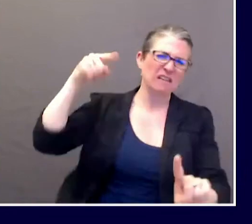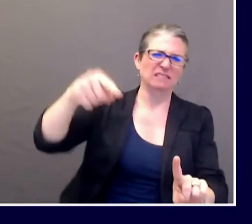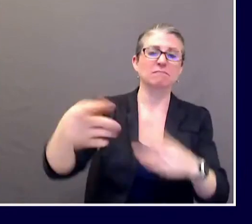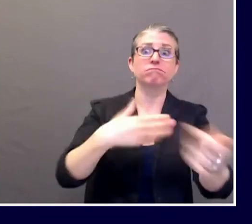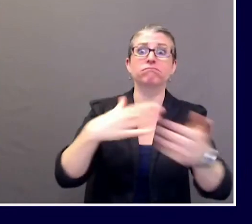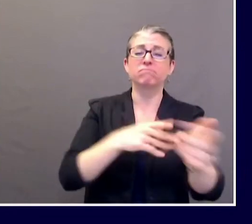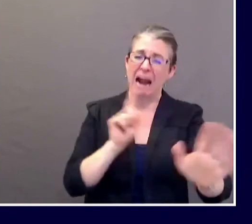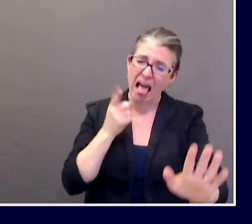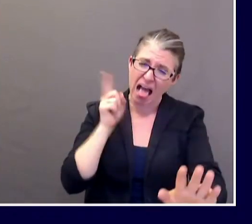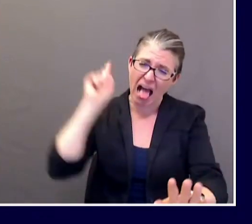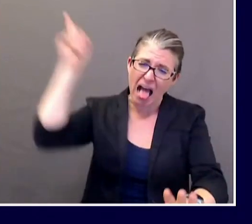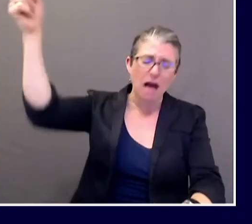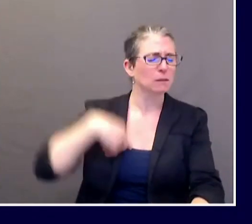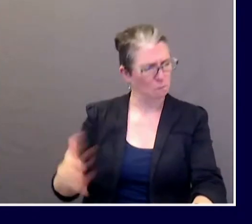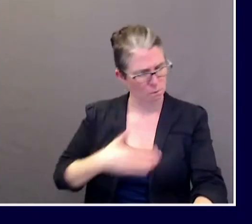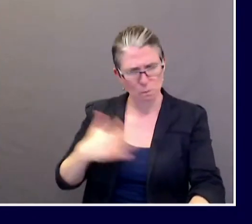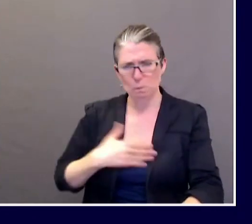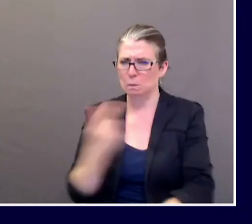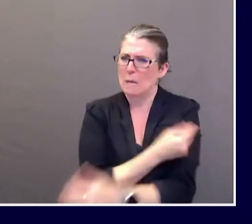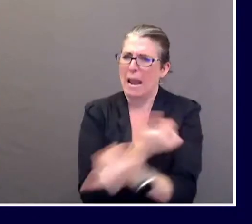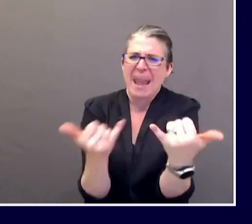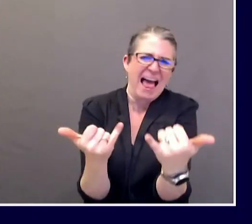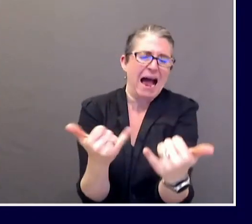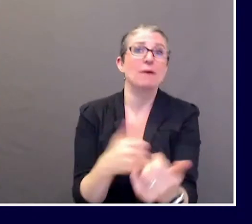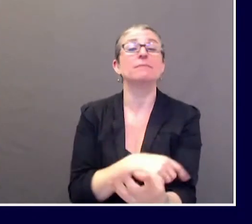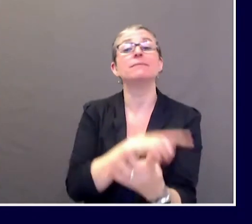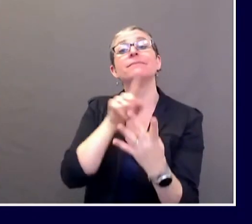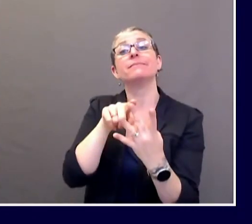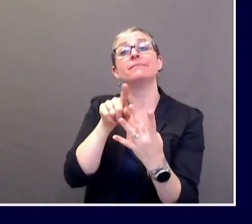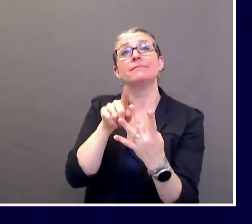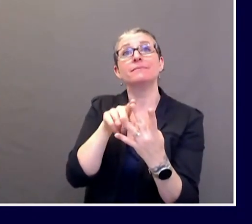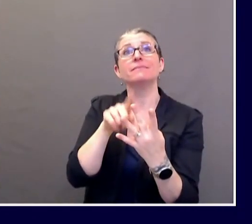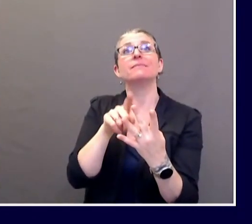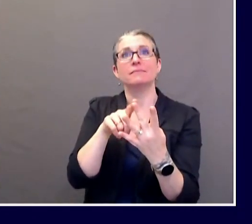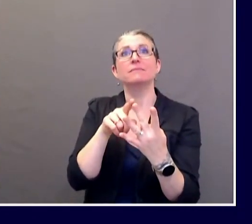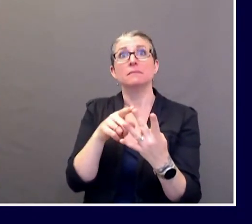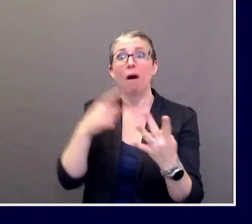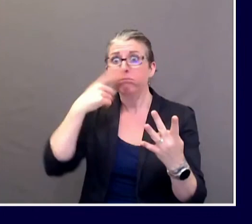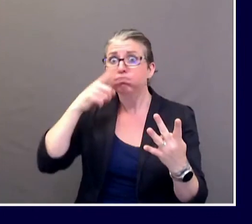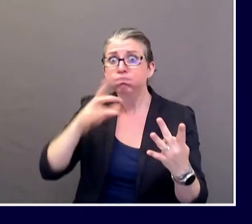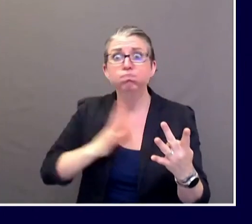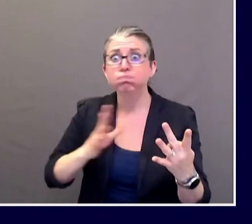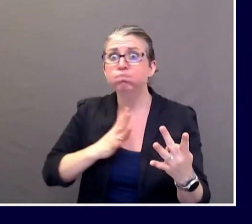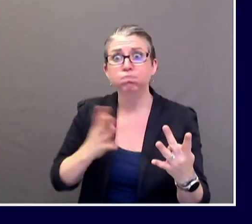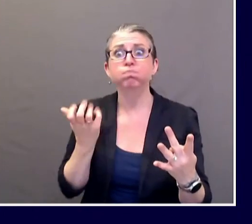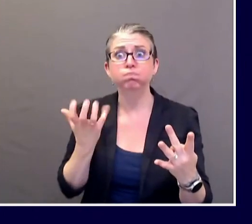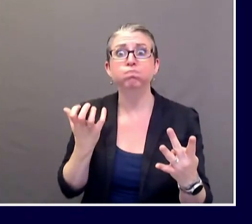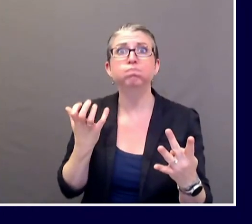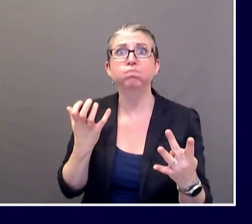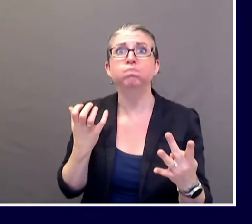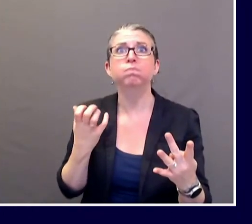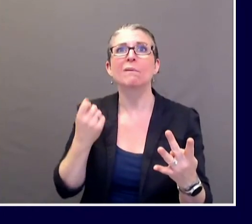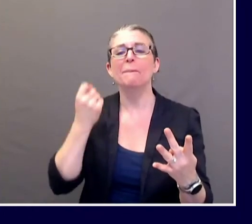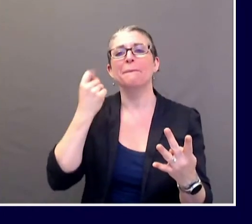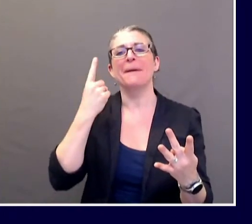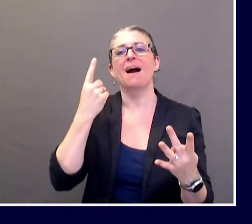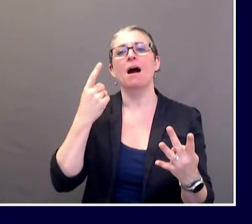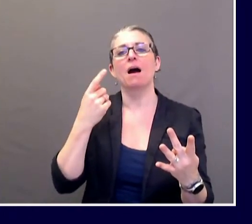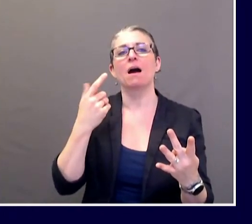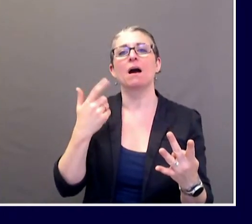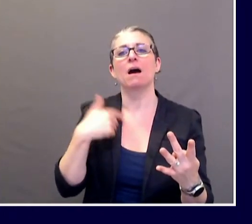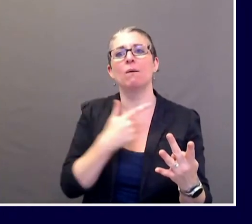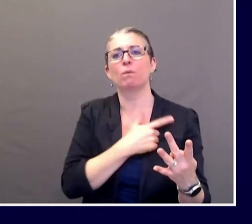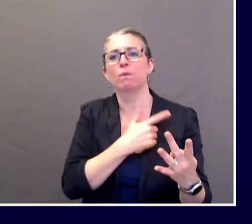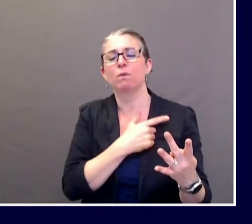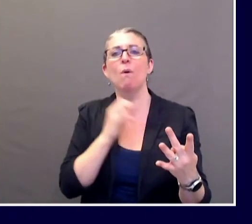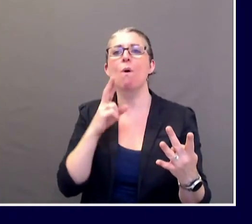I'm focused on right now, are those who are motivated by convenience factors. And then the next are those who have earnest questions. And